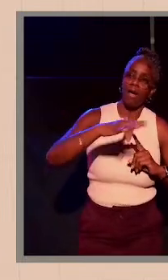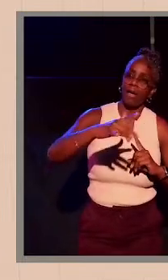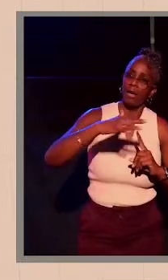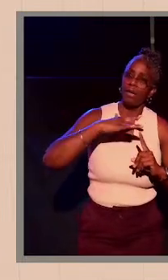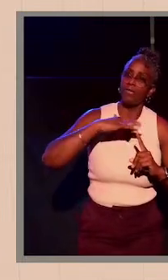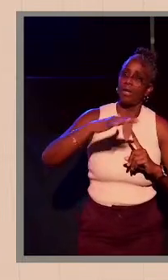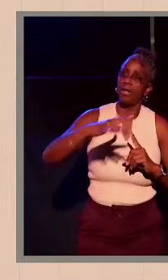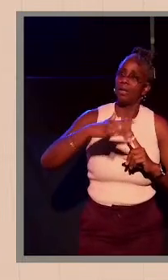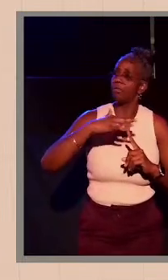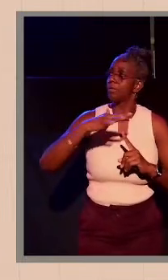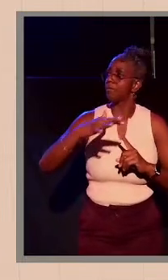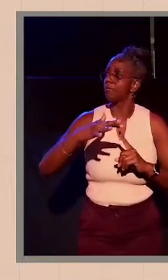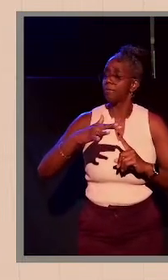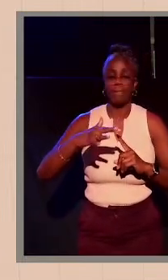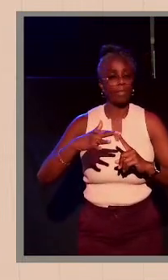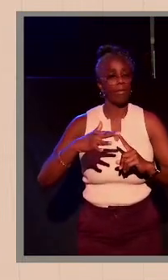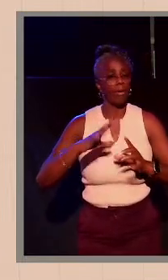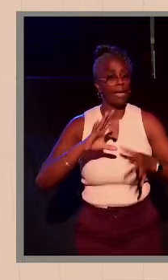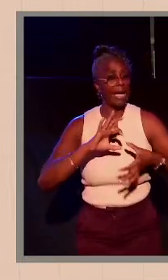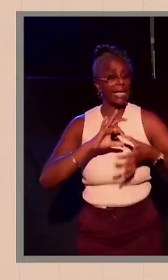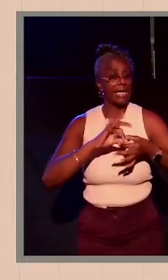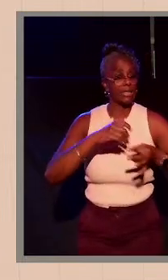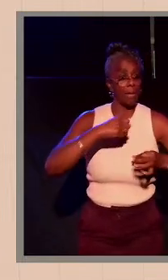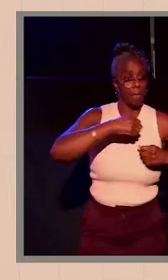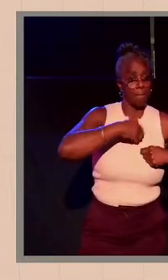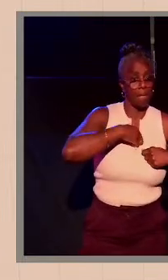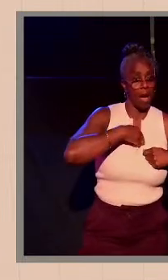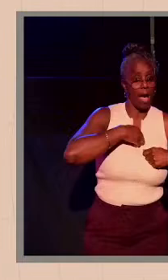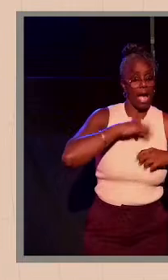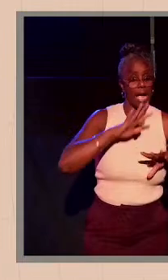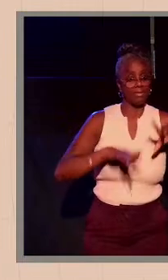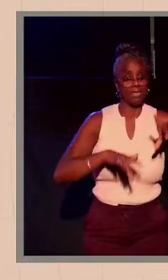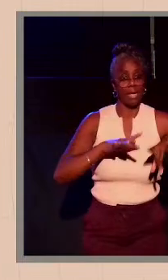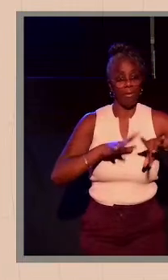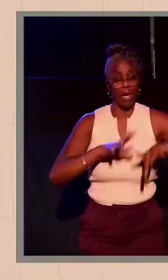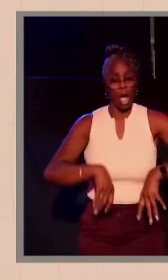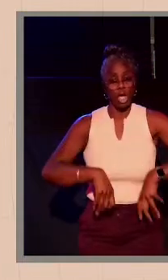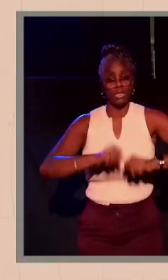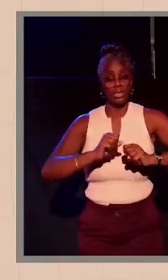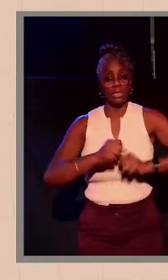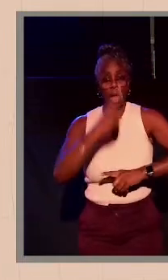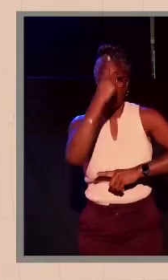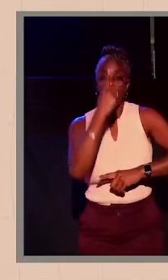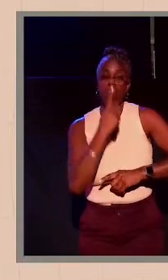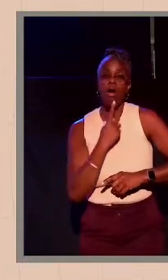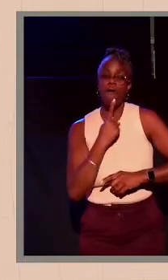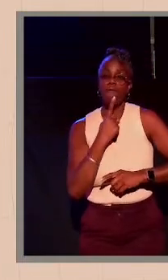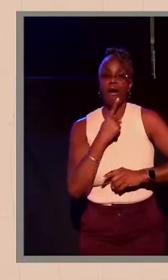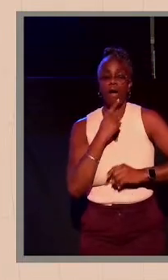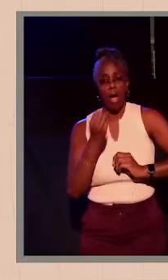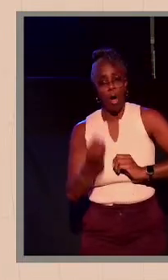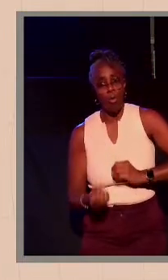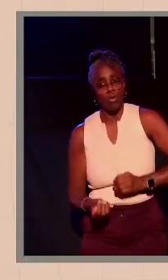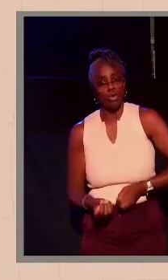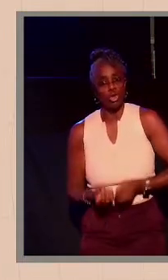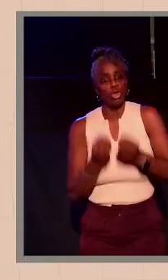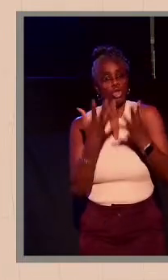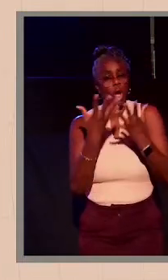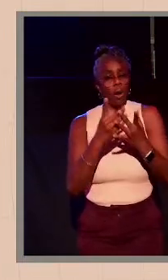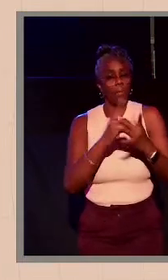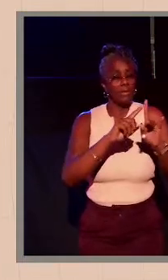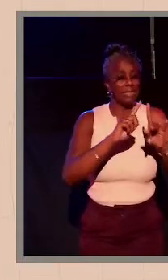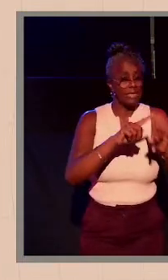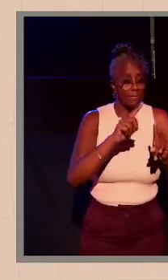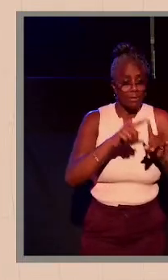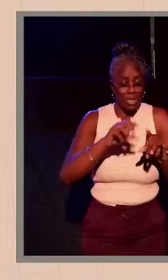to the Wi-Fi that's connected to my PC, and if I now start up FlowFile, it will come up with a set of controls that